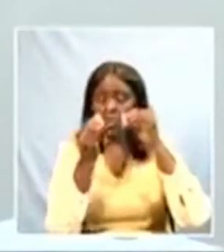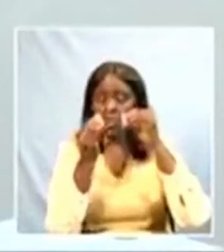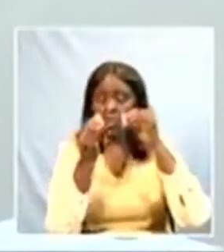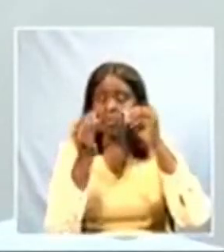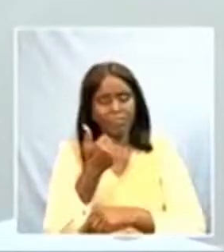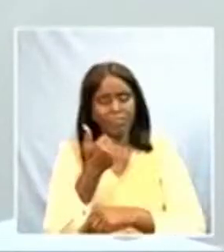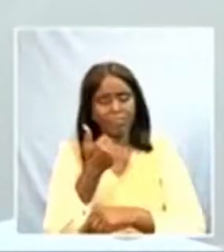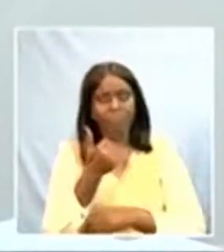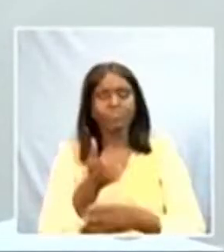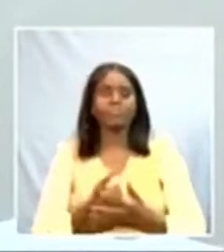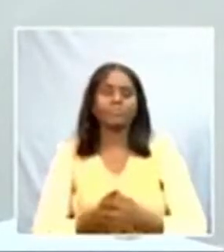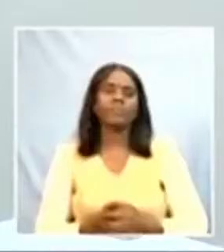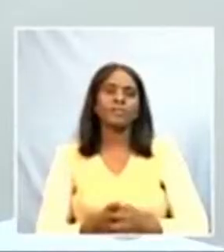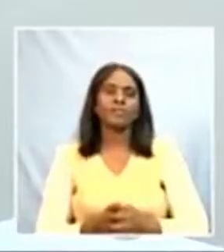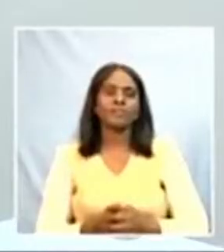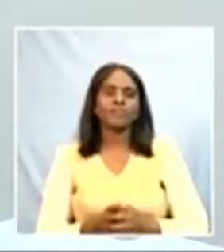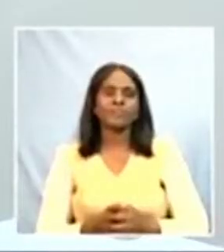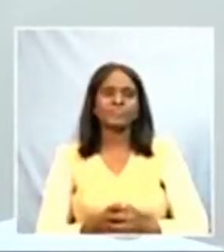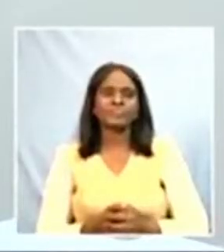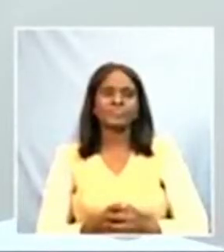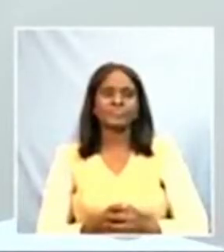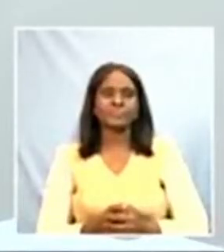up?